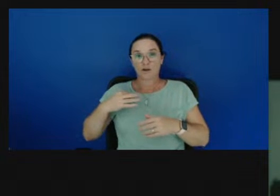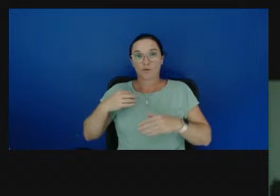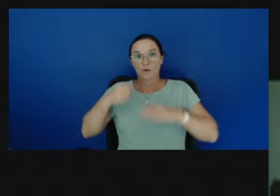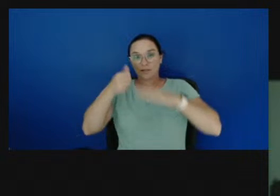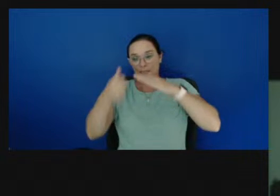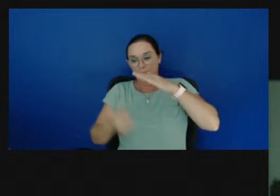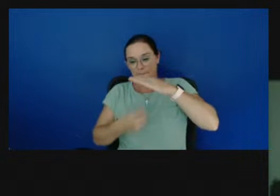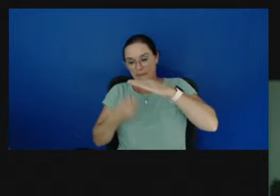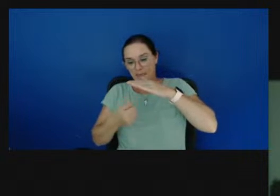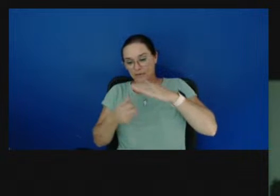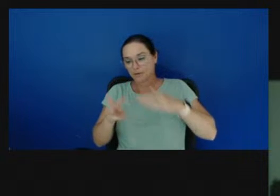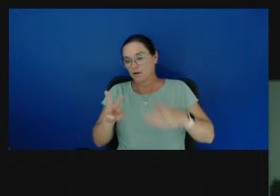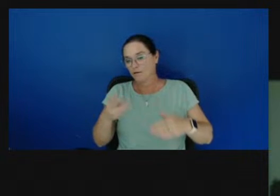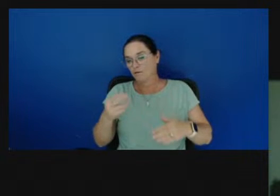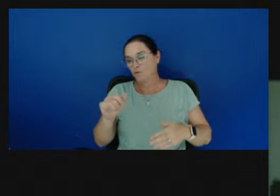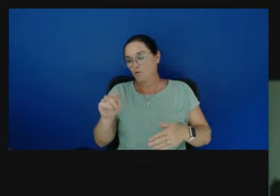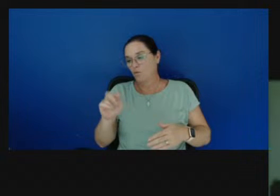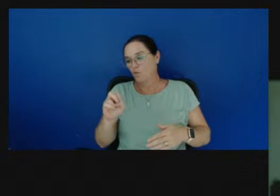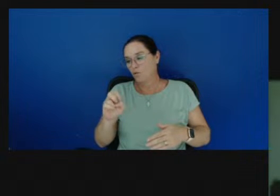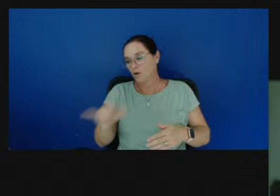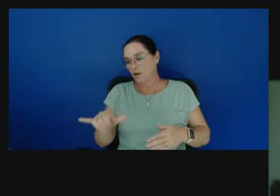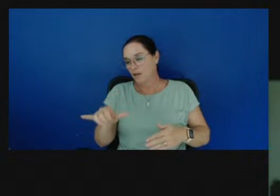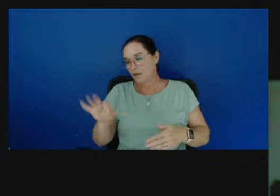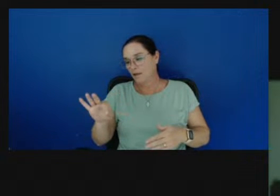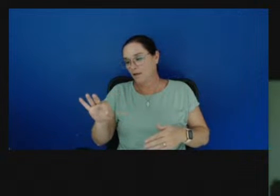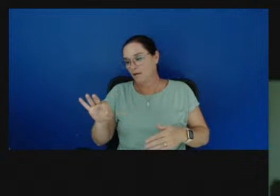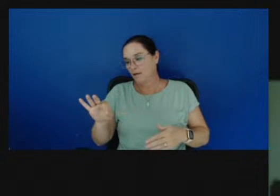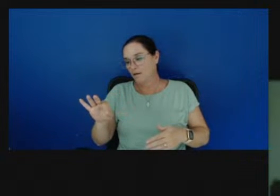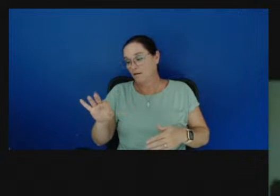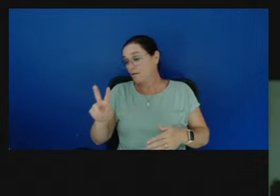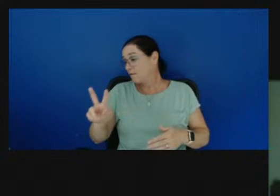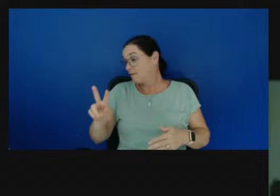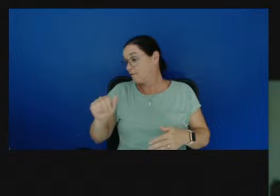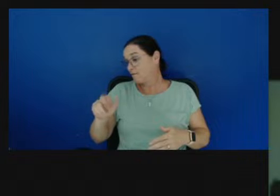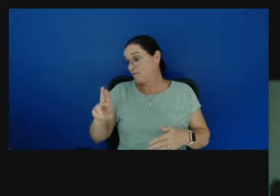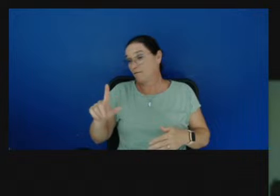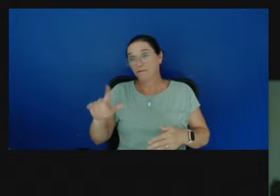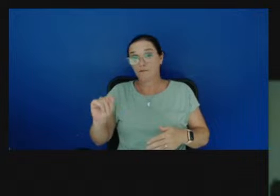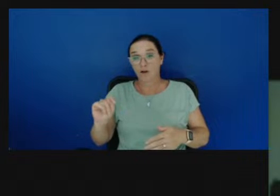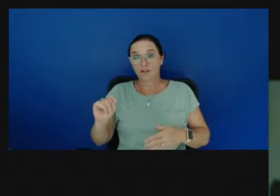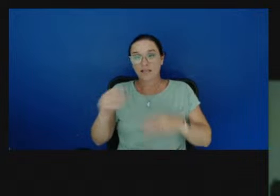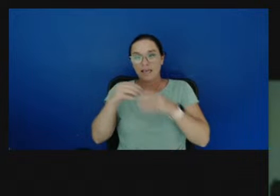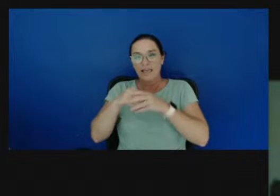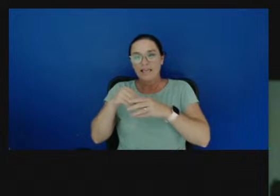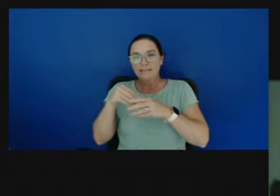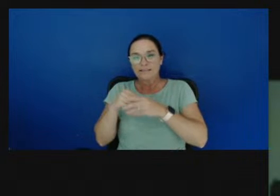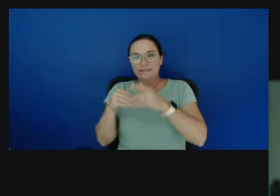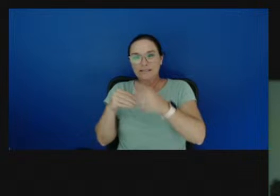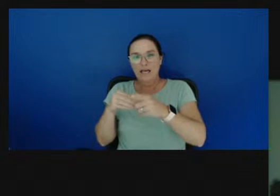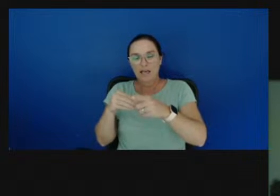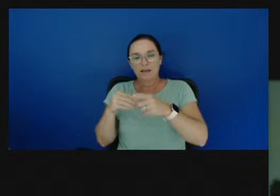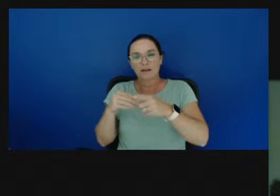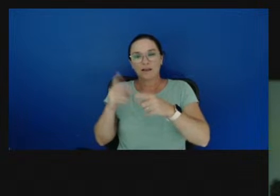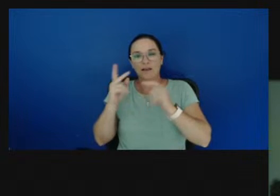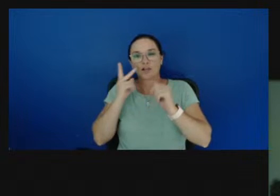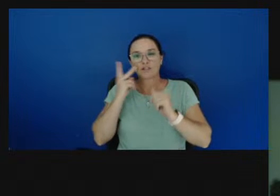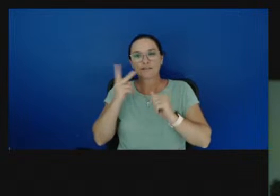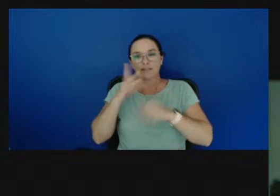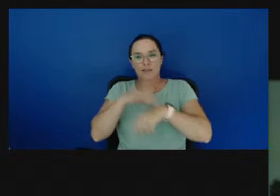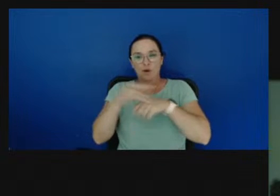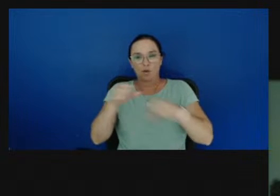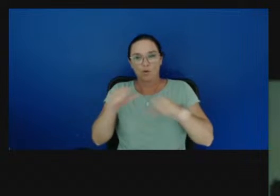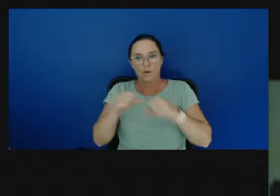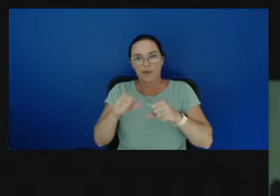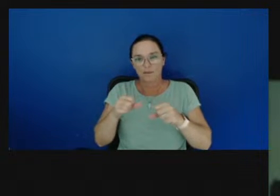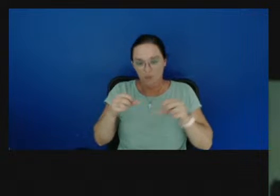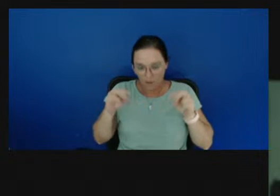Whitney Vault, where the seismograph was located, and you can see that with the red arrow. Numerous earthquakes caused the instrument to require constant